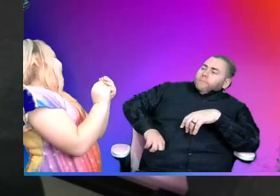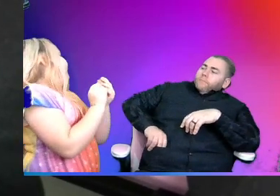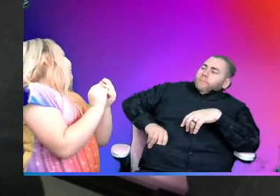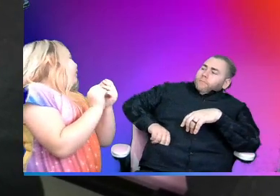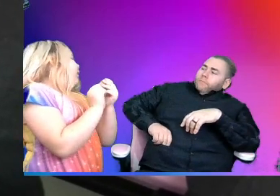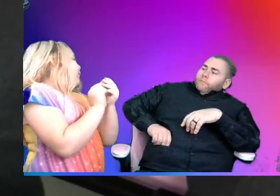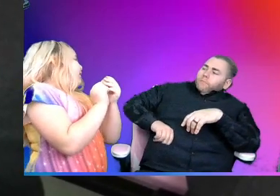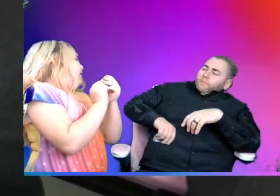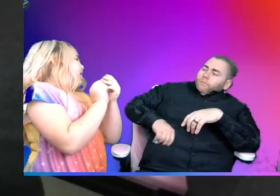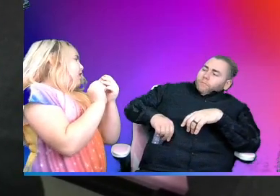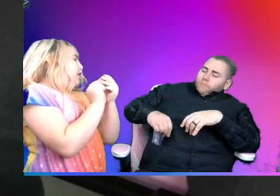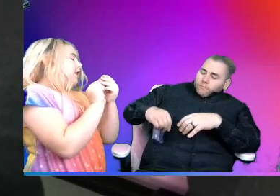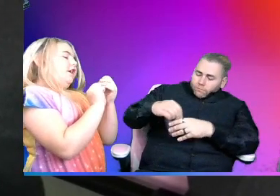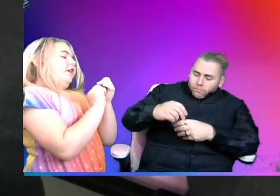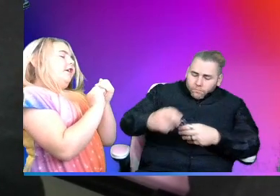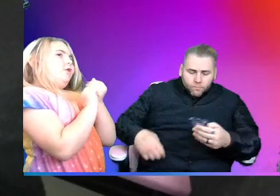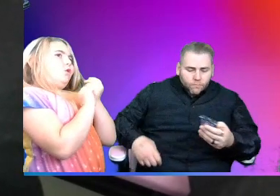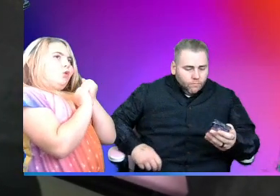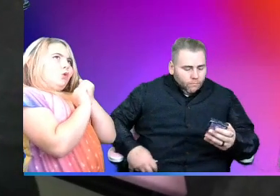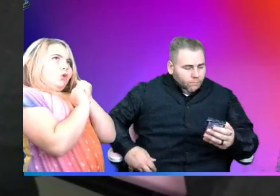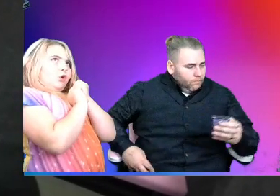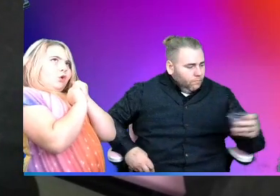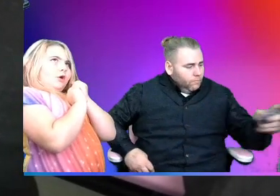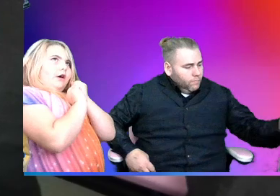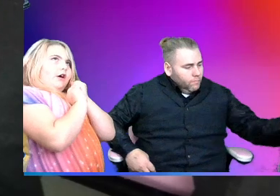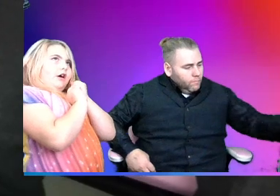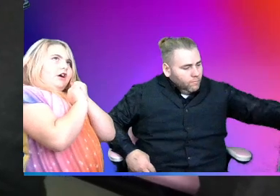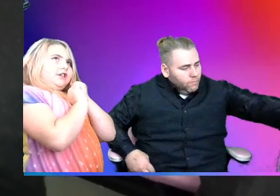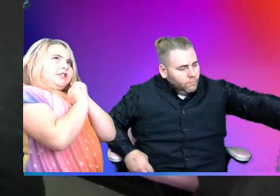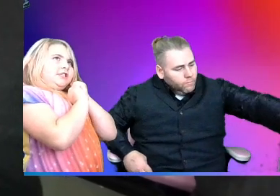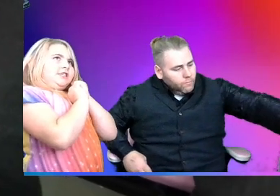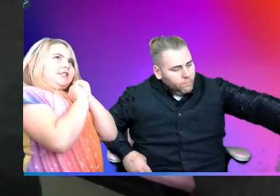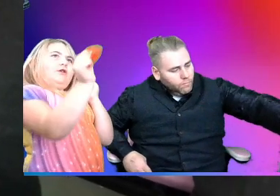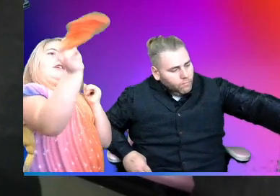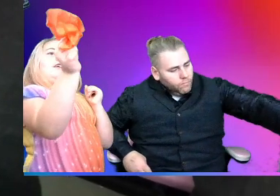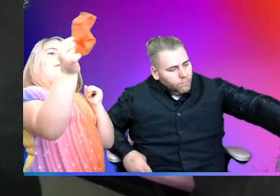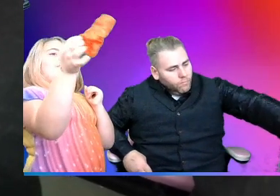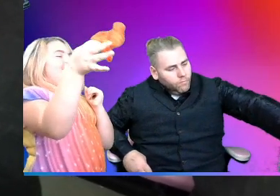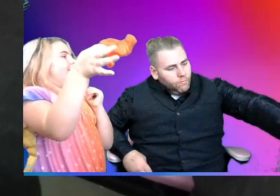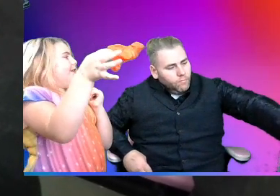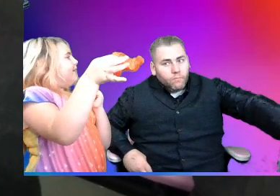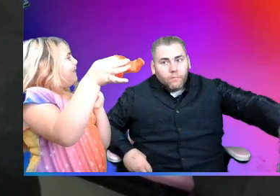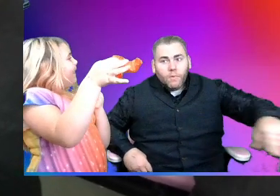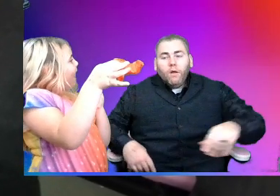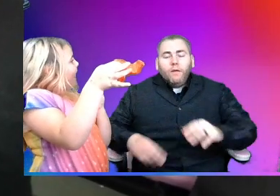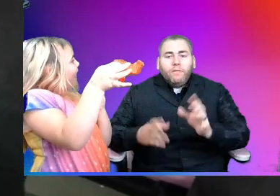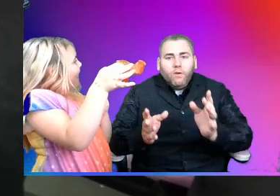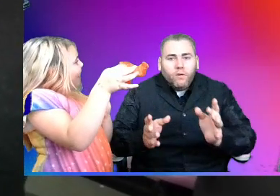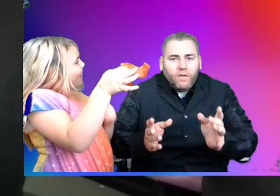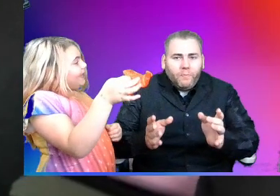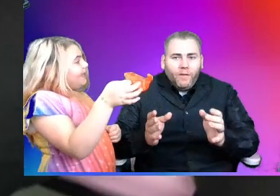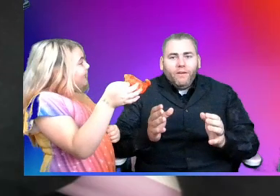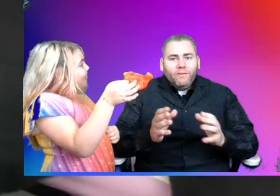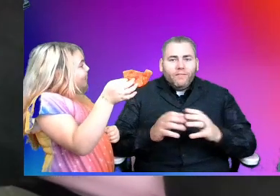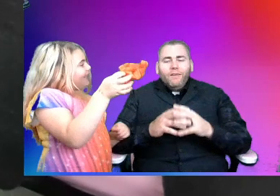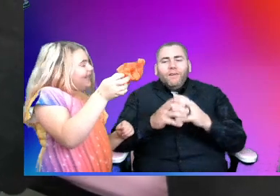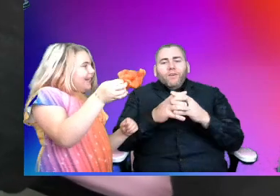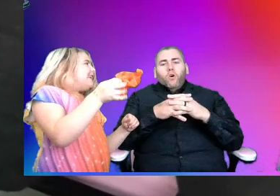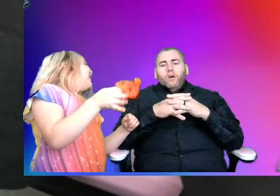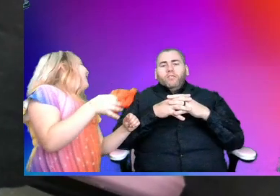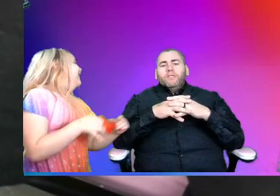off my thumb, and a silk appears. A silk